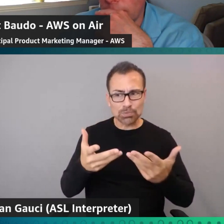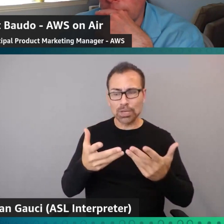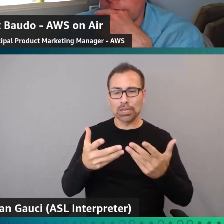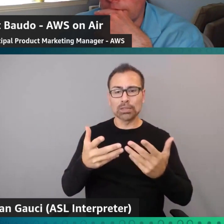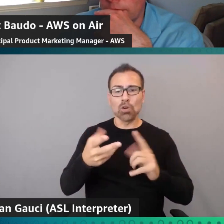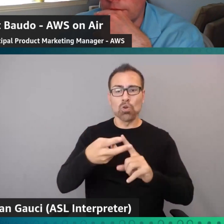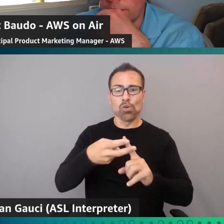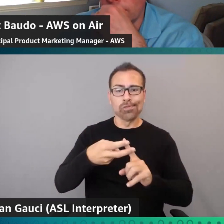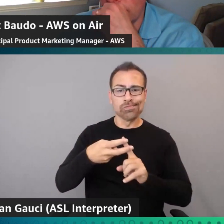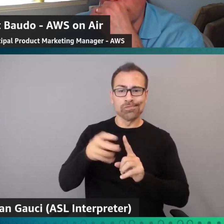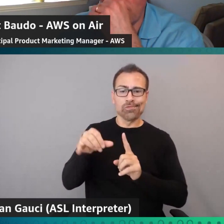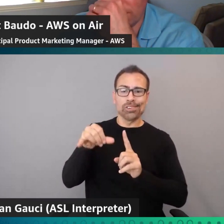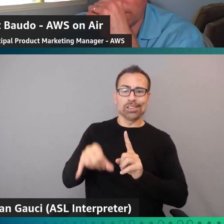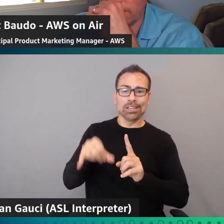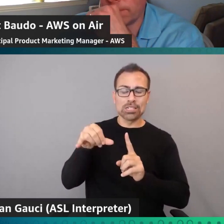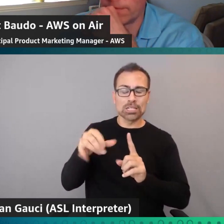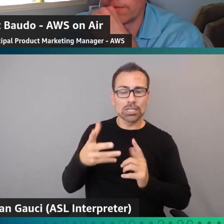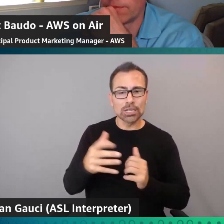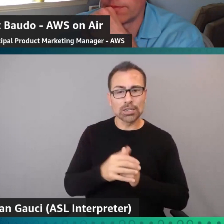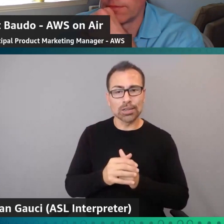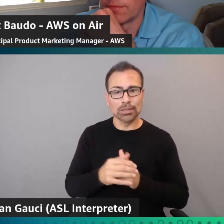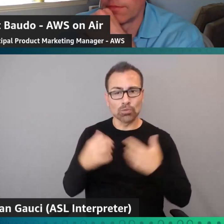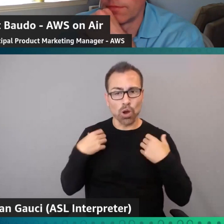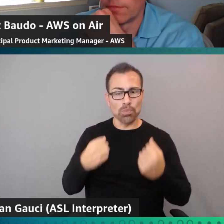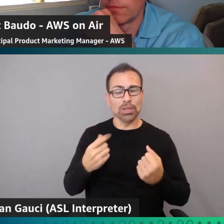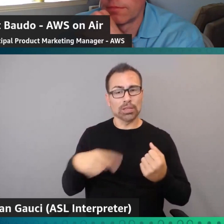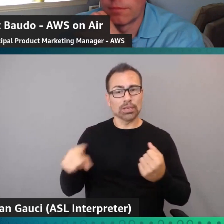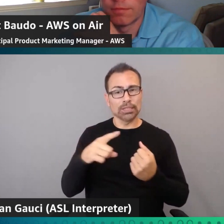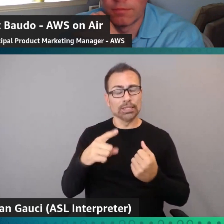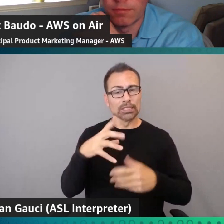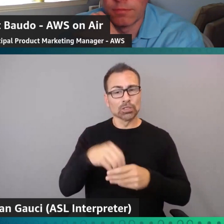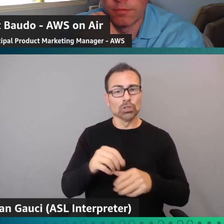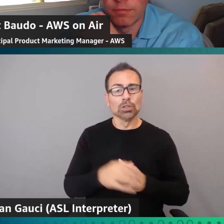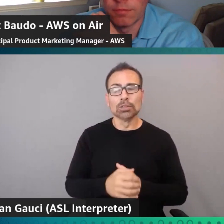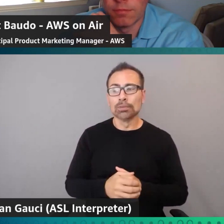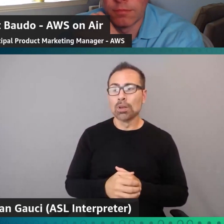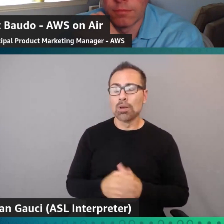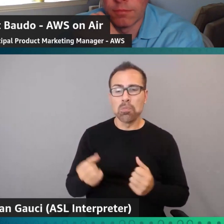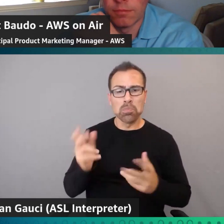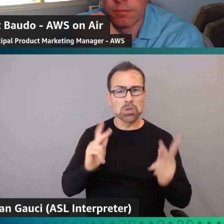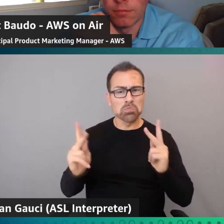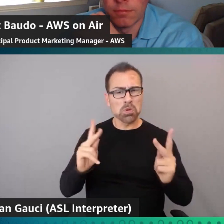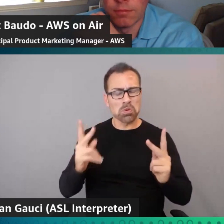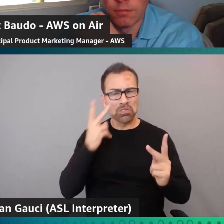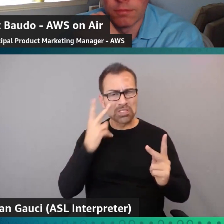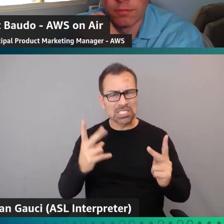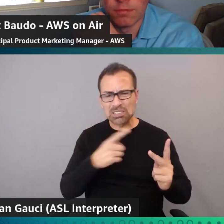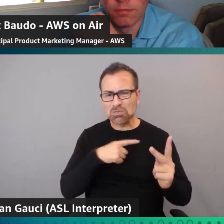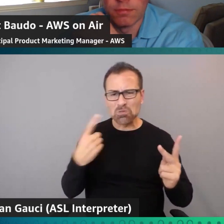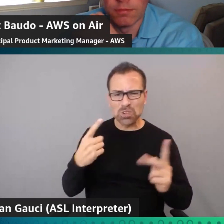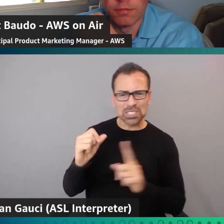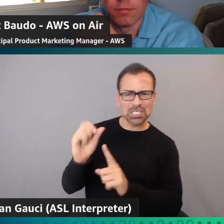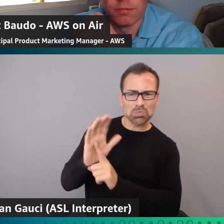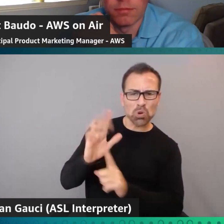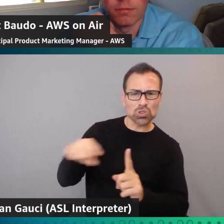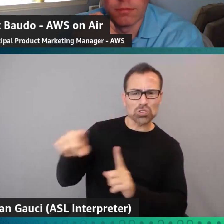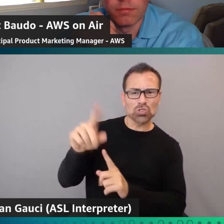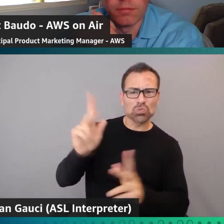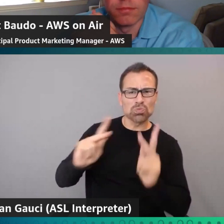showing strong interest in sustainability performance and risk exposure to their assets to climate-related activities. Both